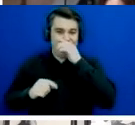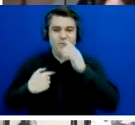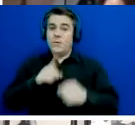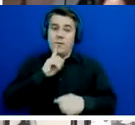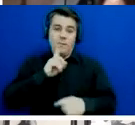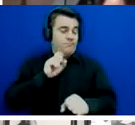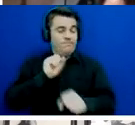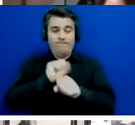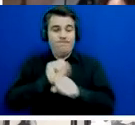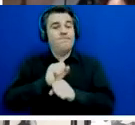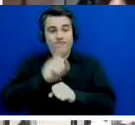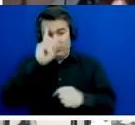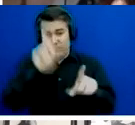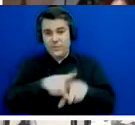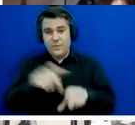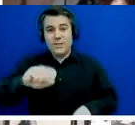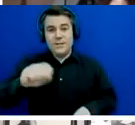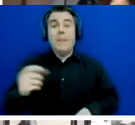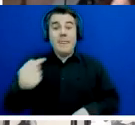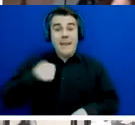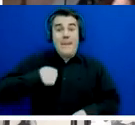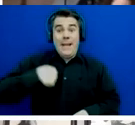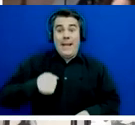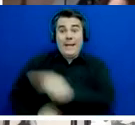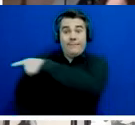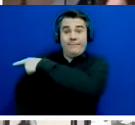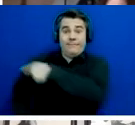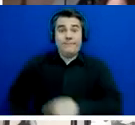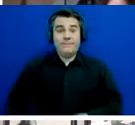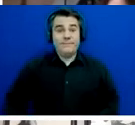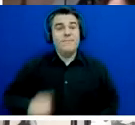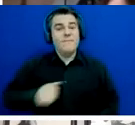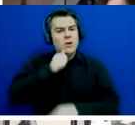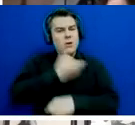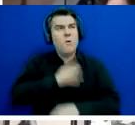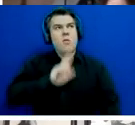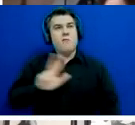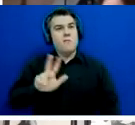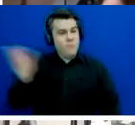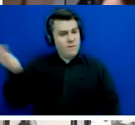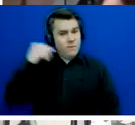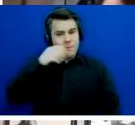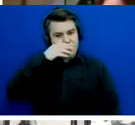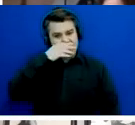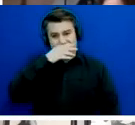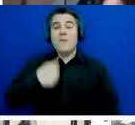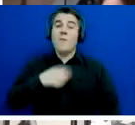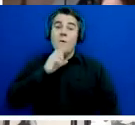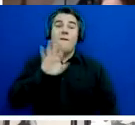agree with that. So yes, this is me. I think my daughter was 3 then. I had my daughter at 43 years